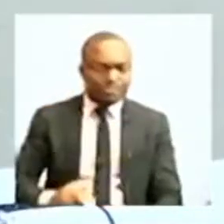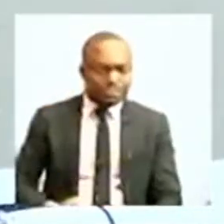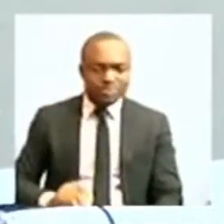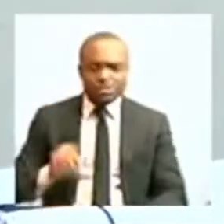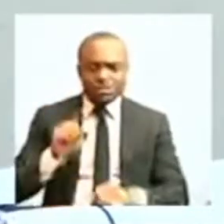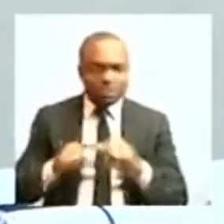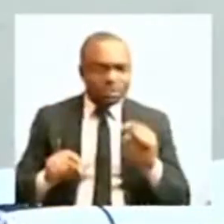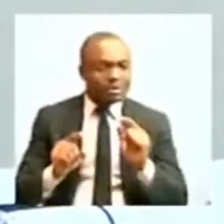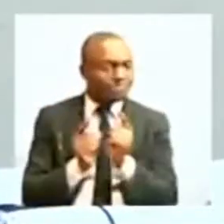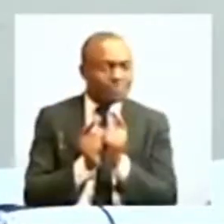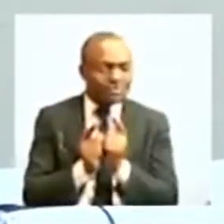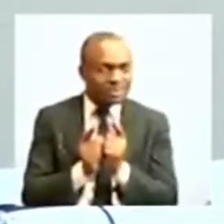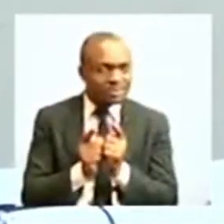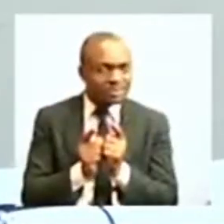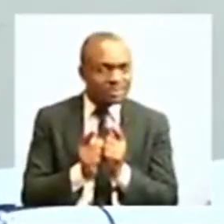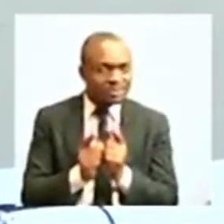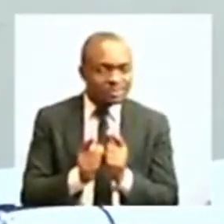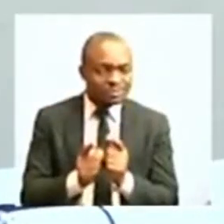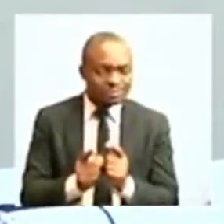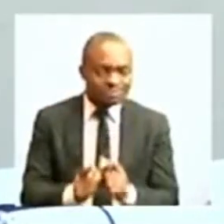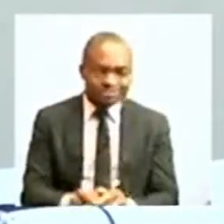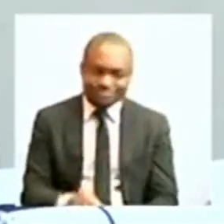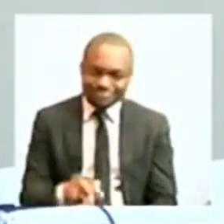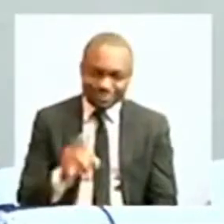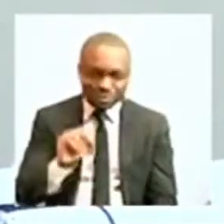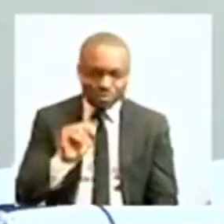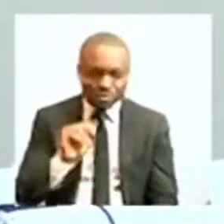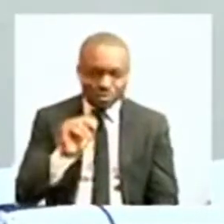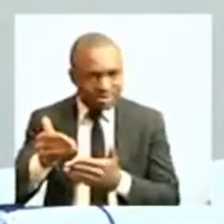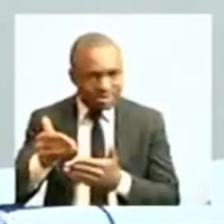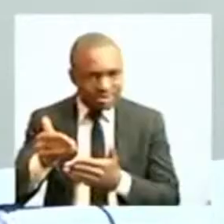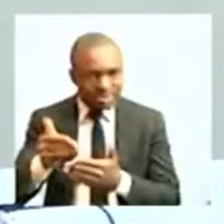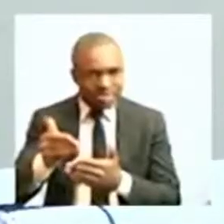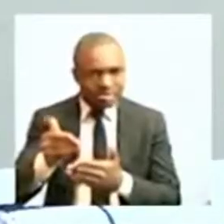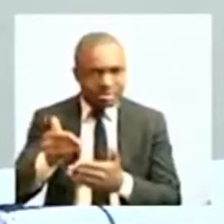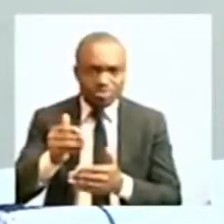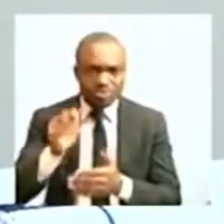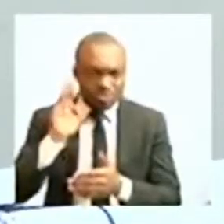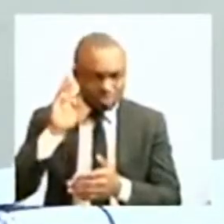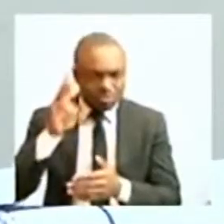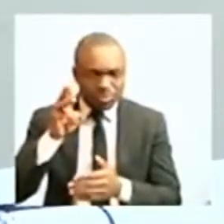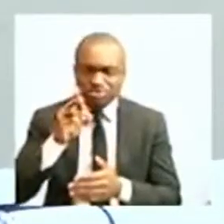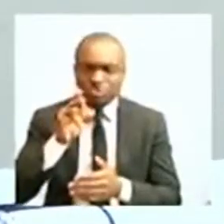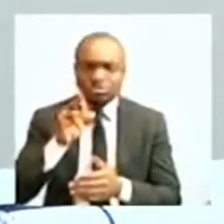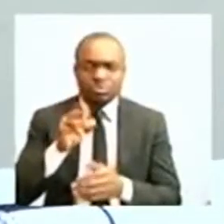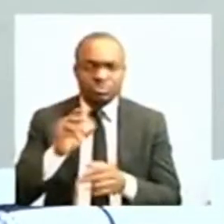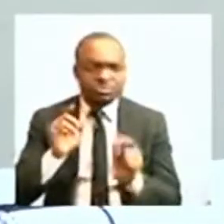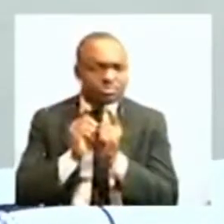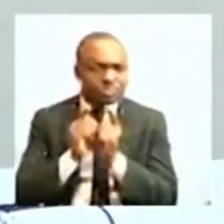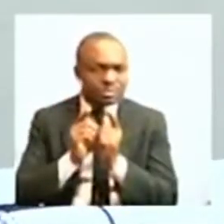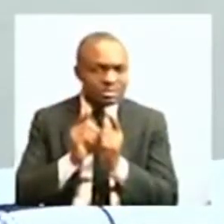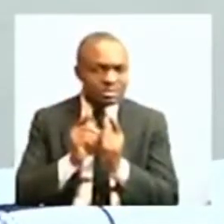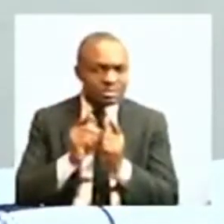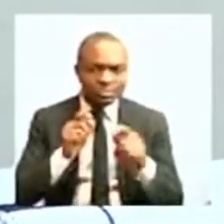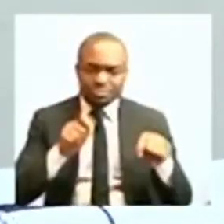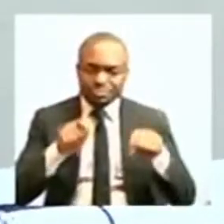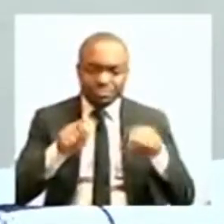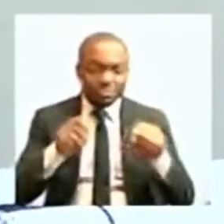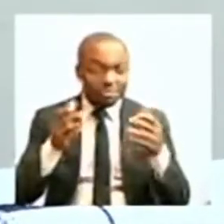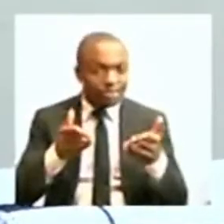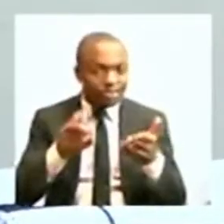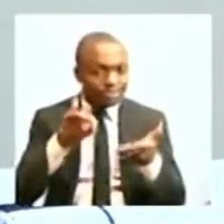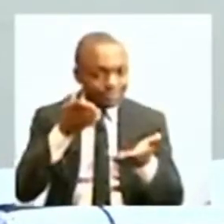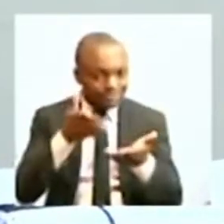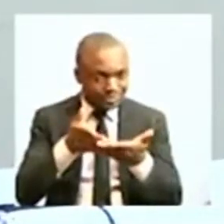meet. Evaluation committee has not met. No procurement is yet to meet. And you have no control. So this